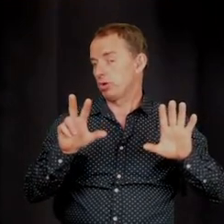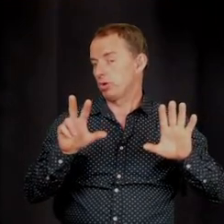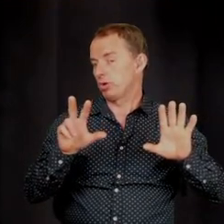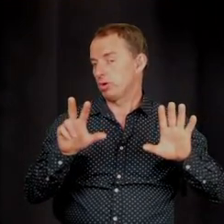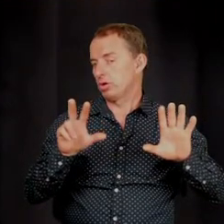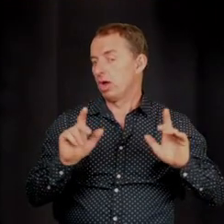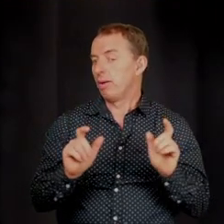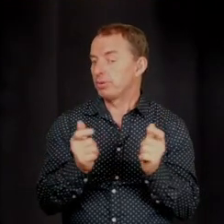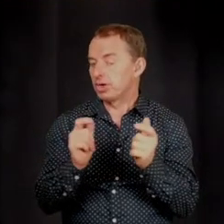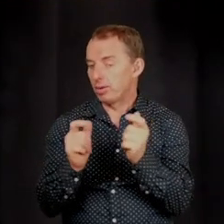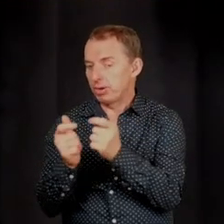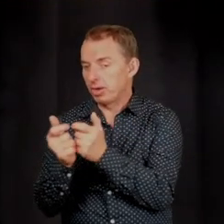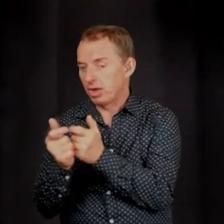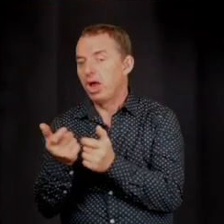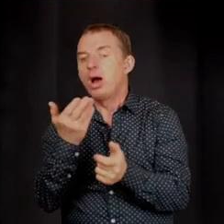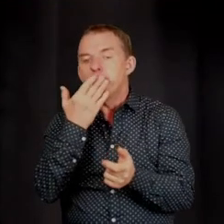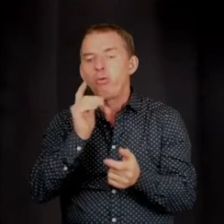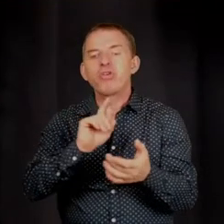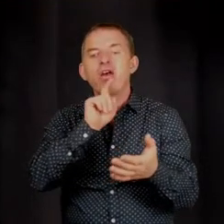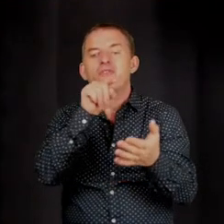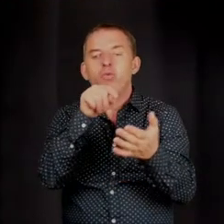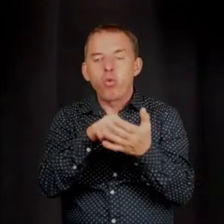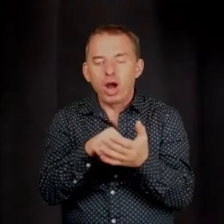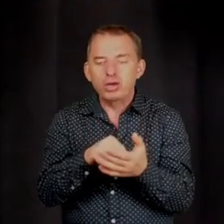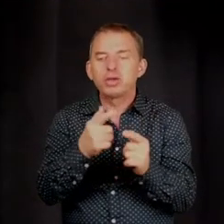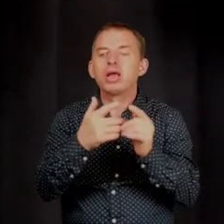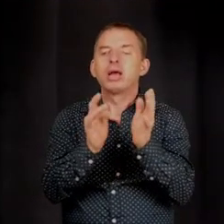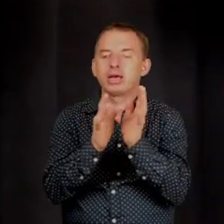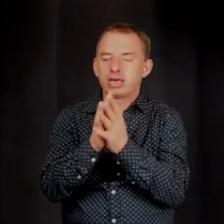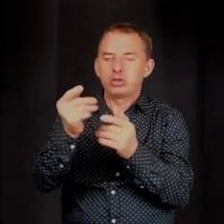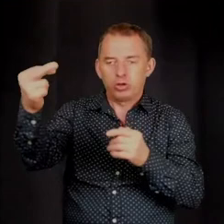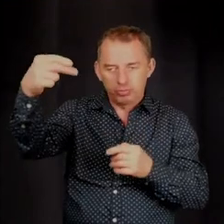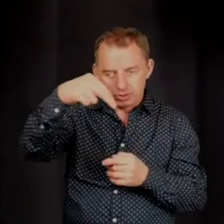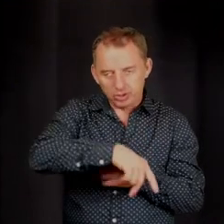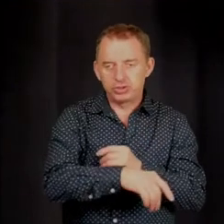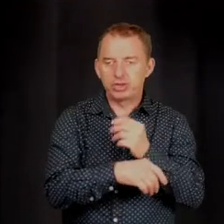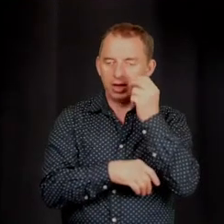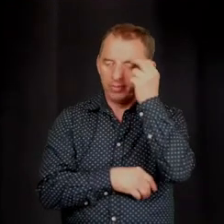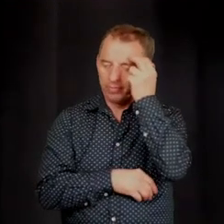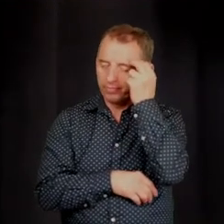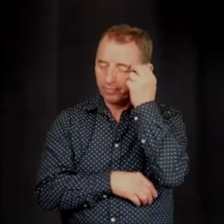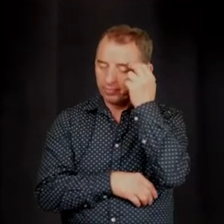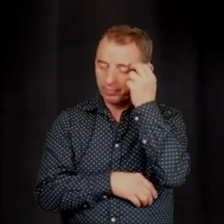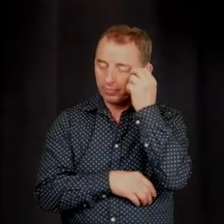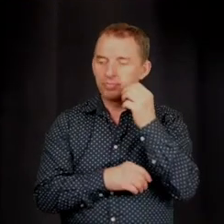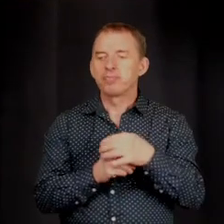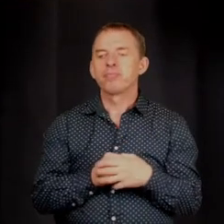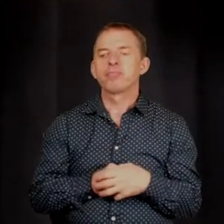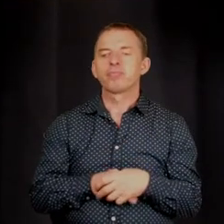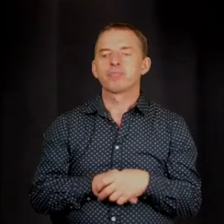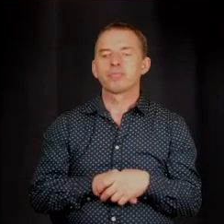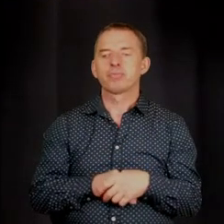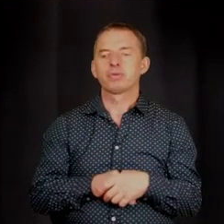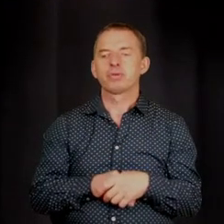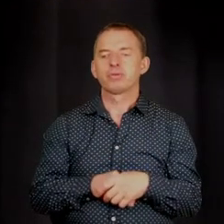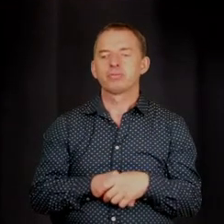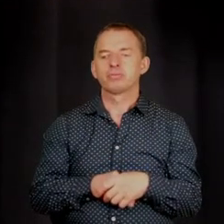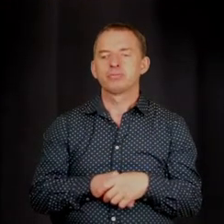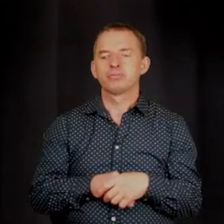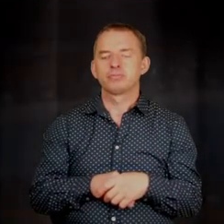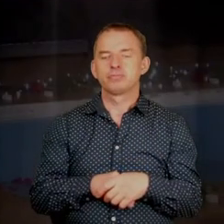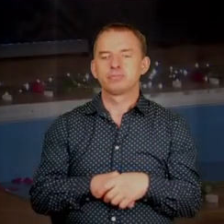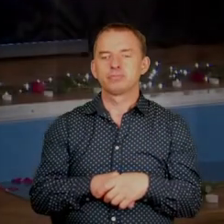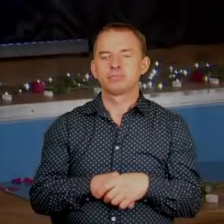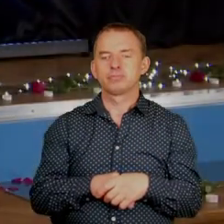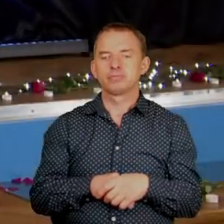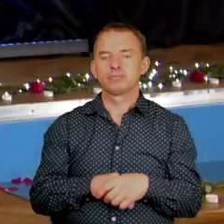w ośmiu przypadkach mówi właśnie o powtórnym przyjściu. For there one in every 25 verses in the New Testament speak about the coming